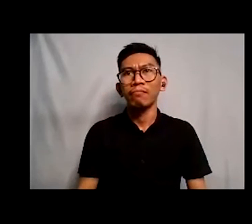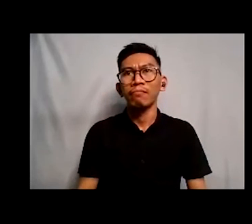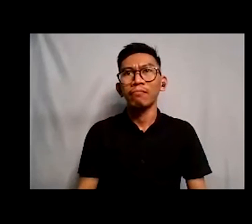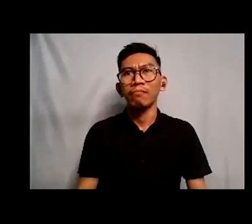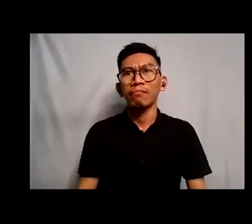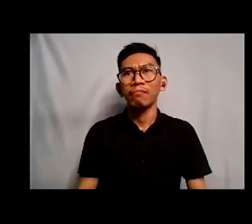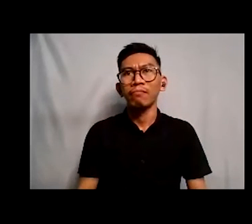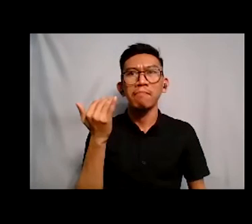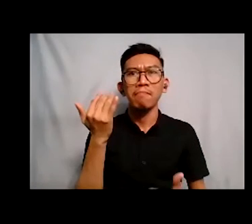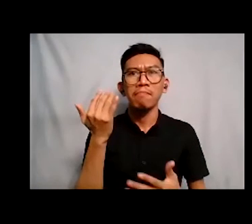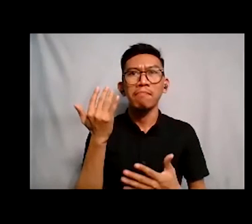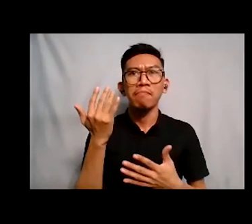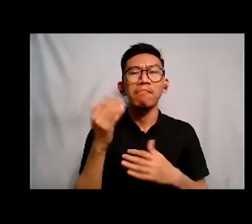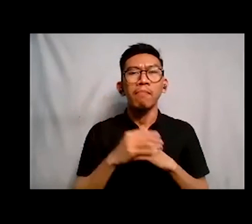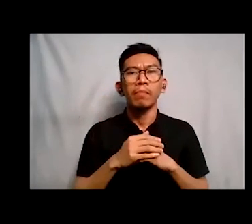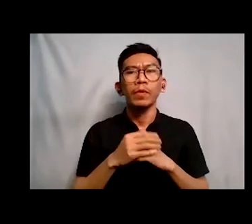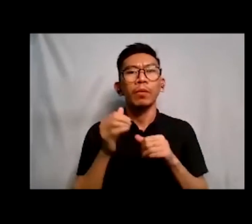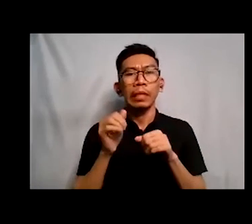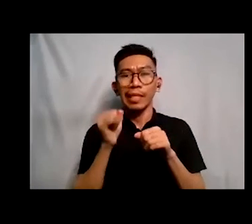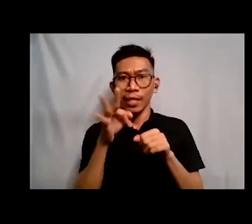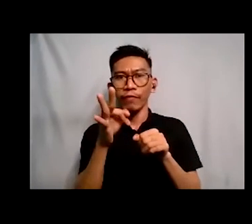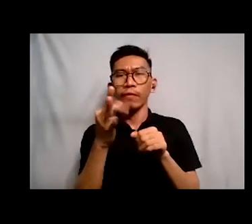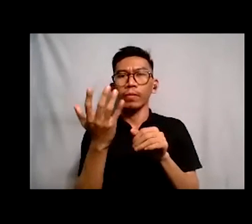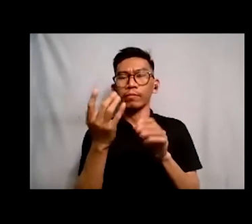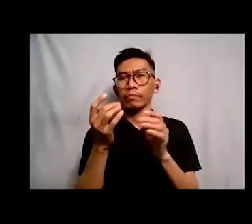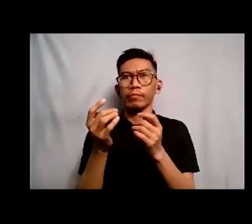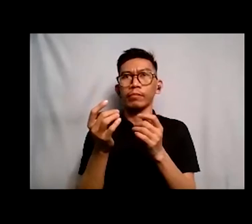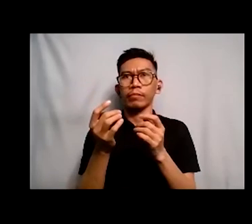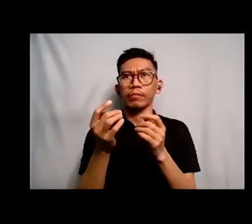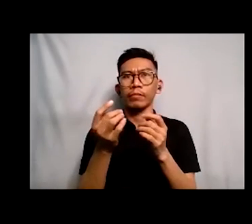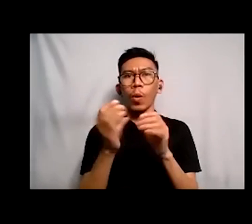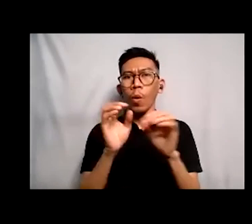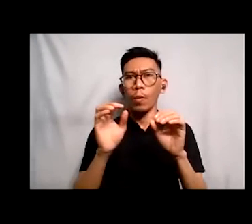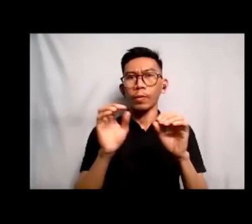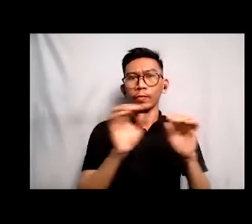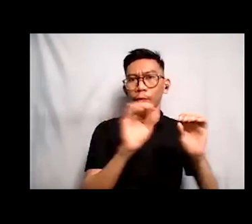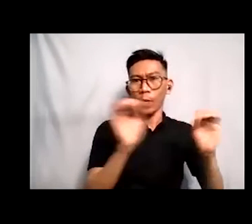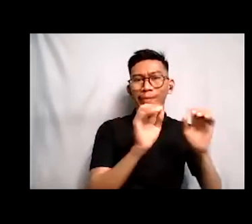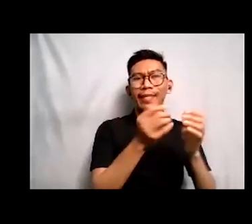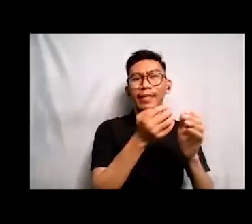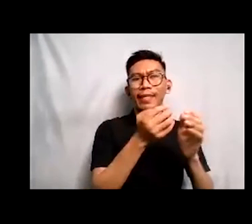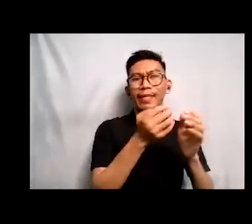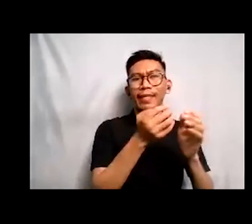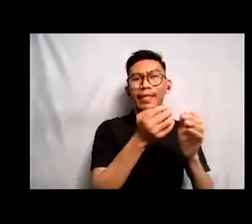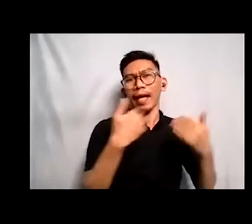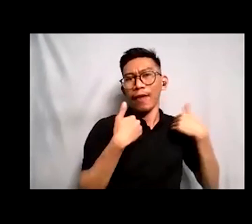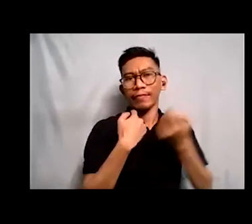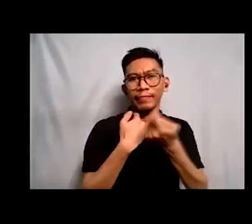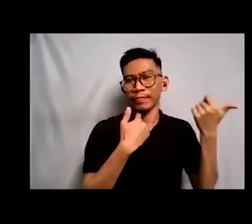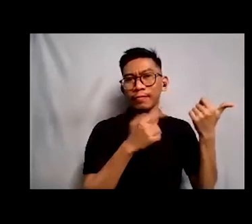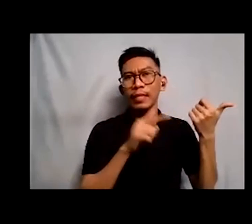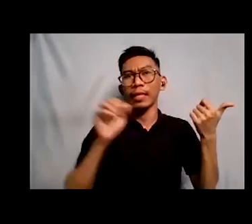Okay. But if you don't have a verb for have, then you have subject and